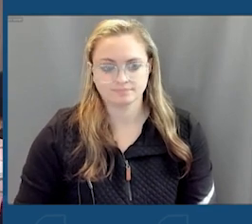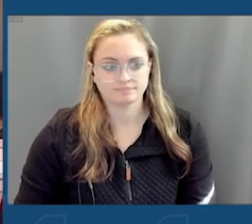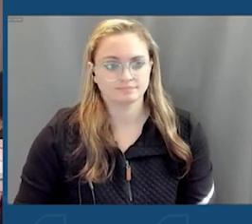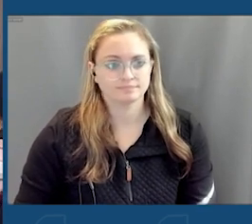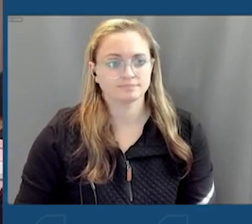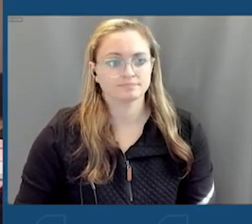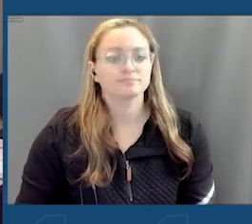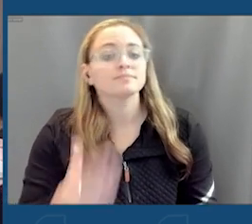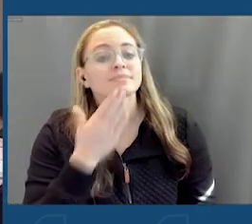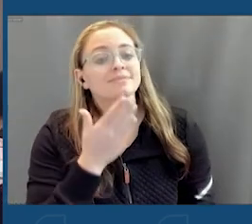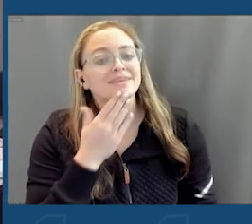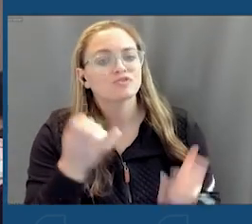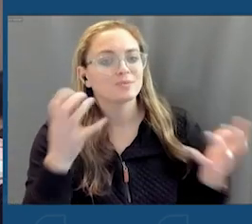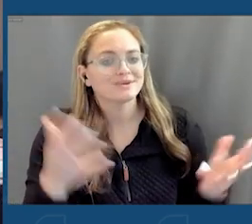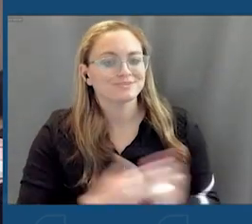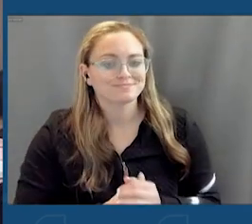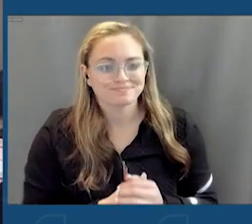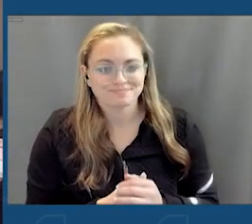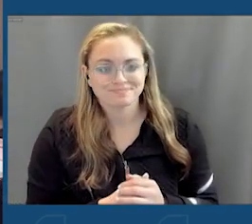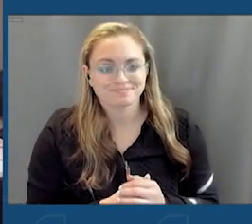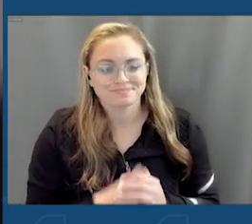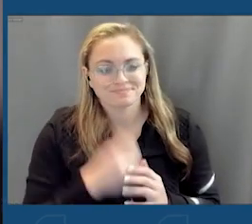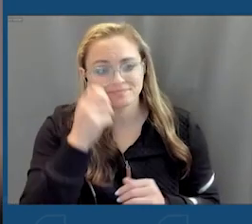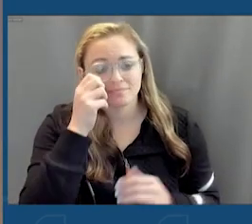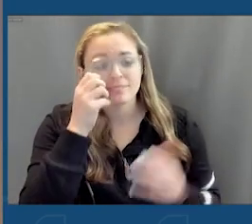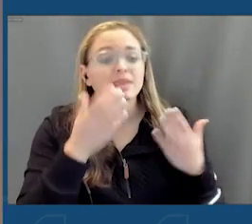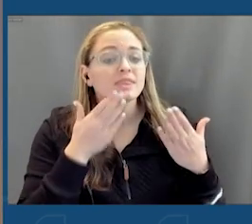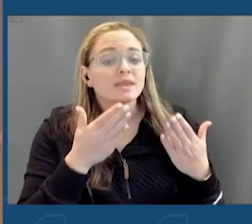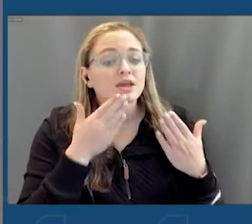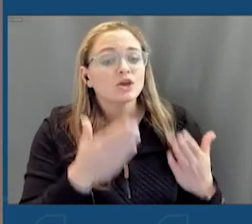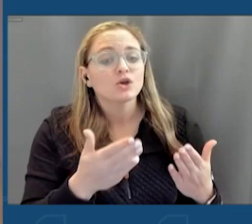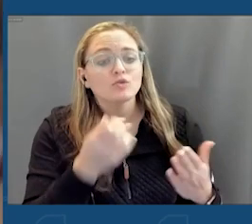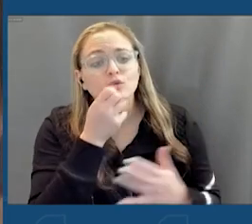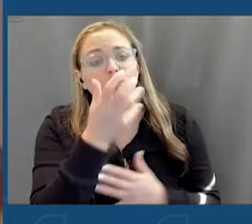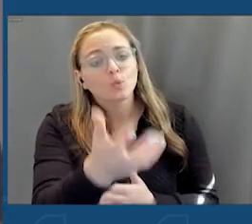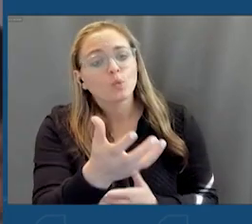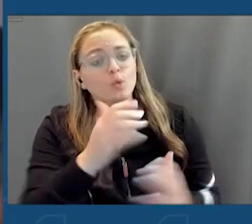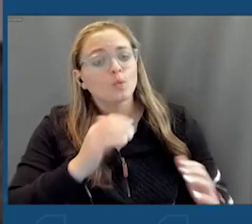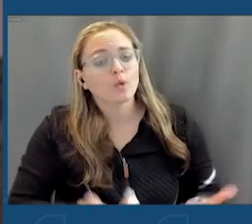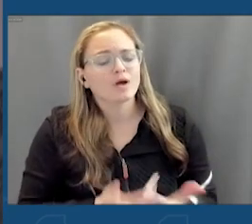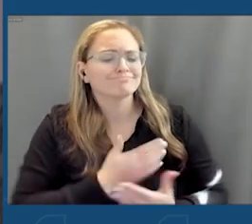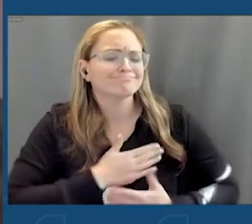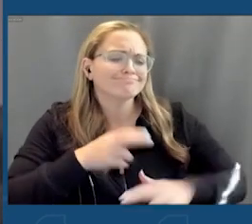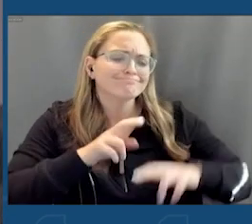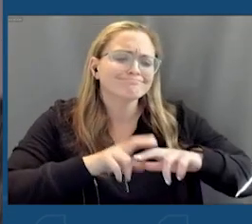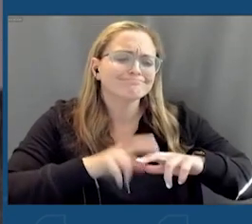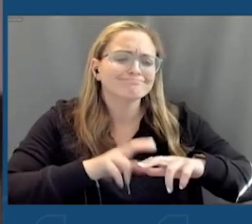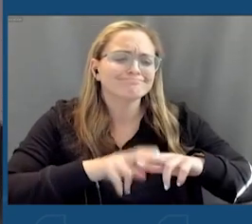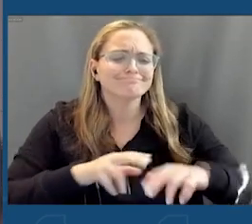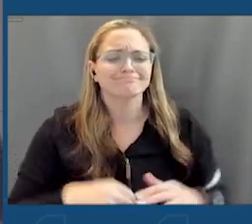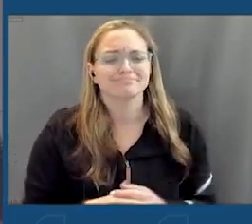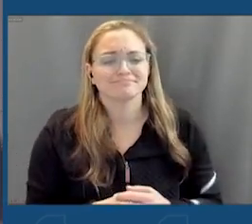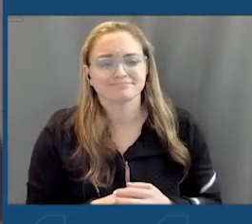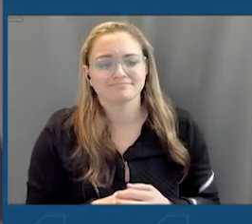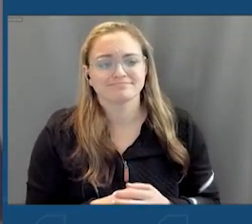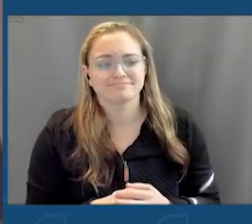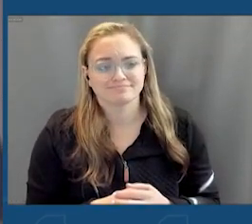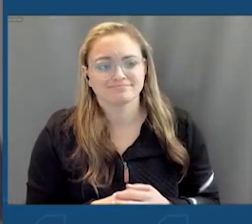Thank you very much. Thank you for the warm welcome. Please sit down.